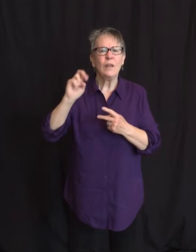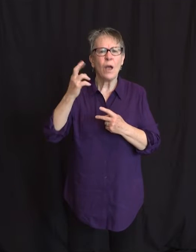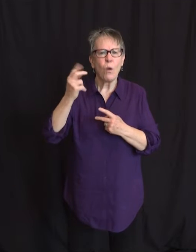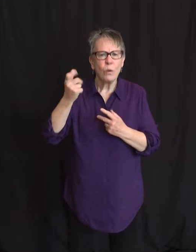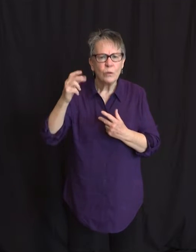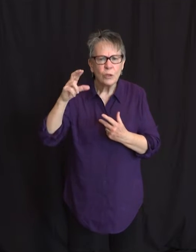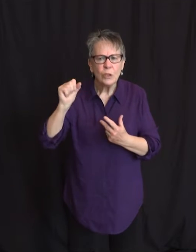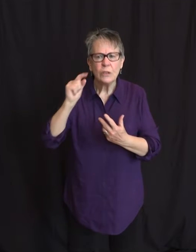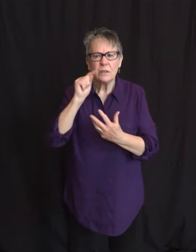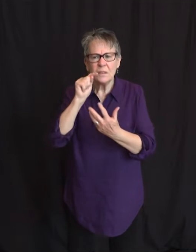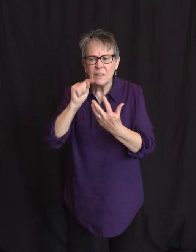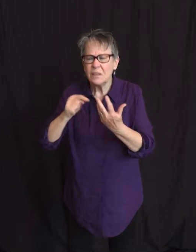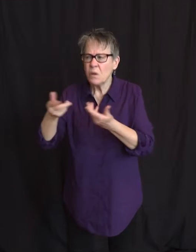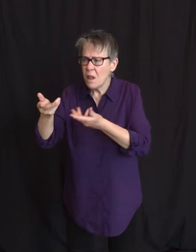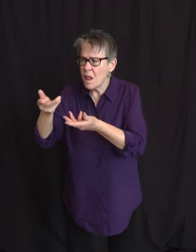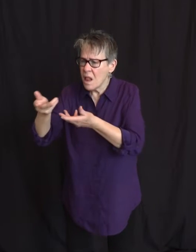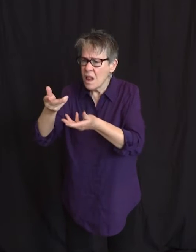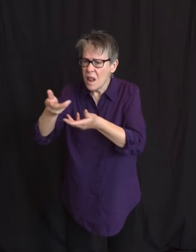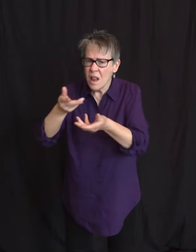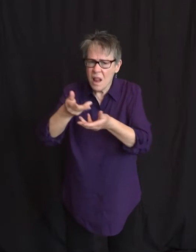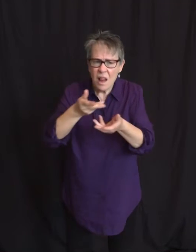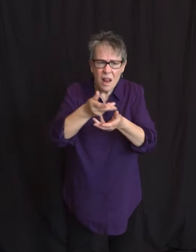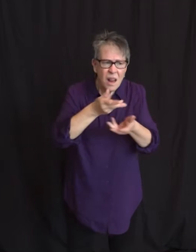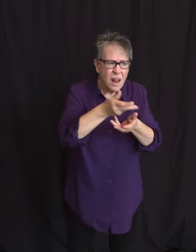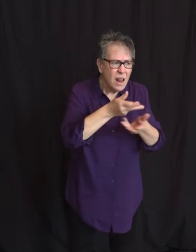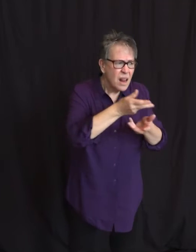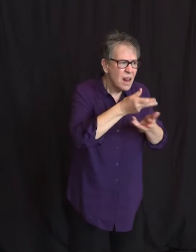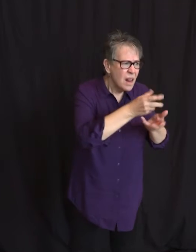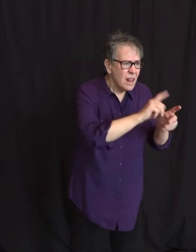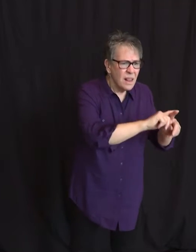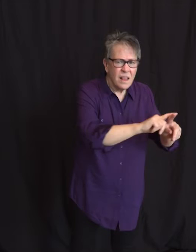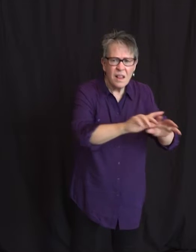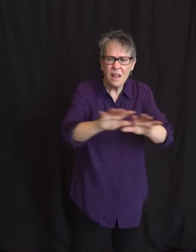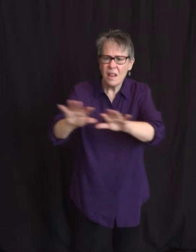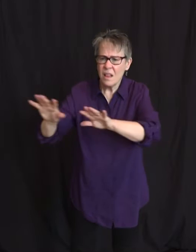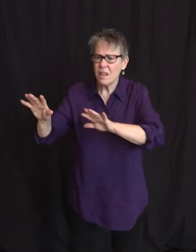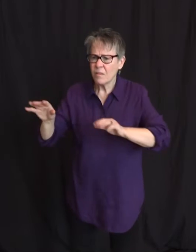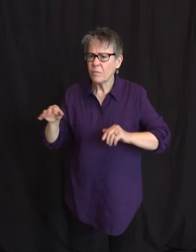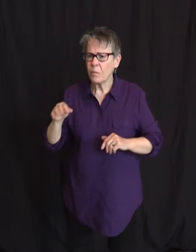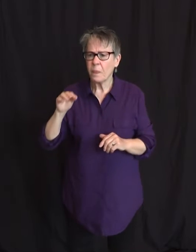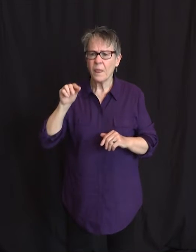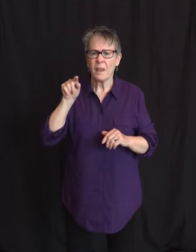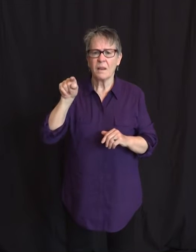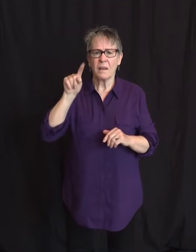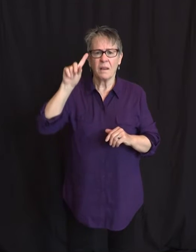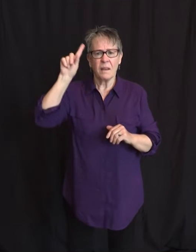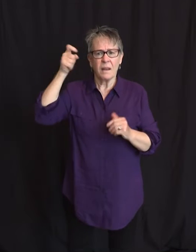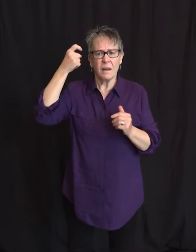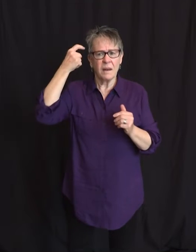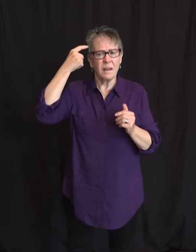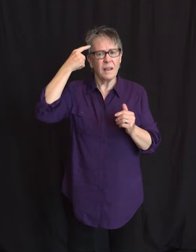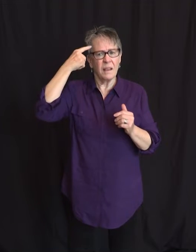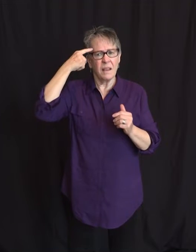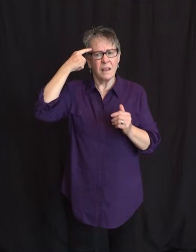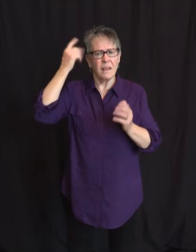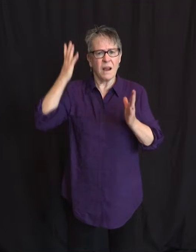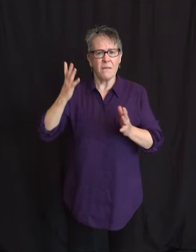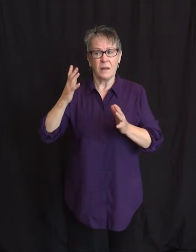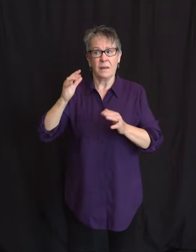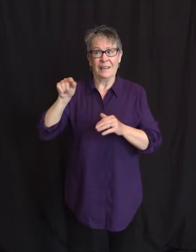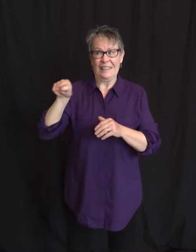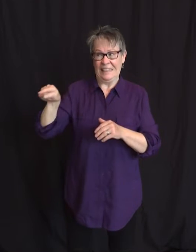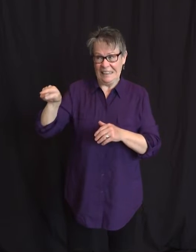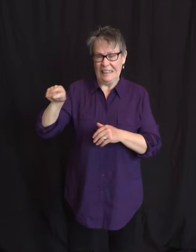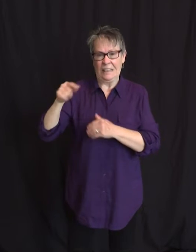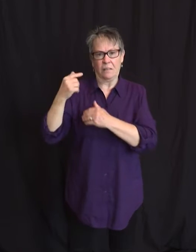the leadership of the governor, it has created a real unity between and amongst